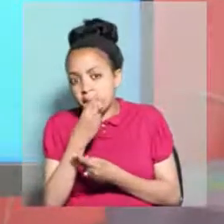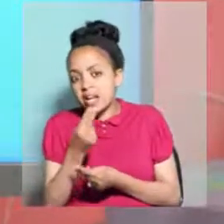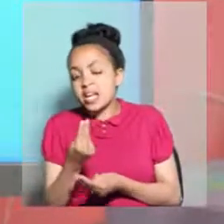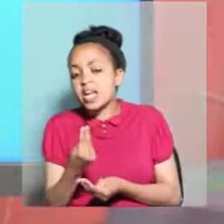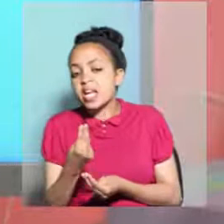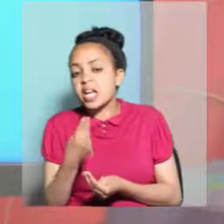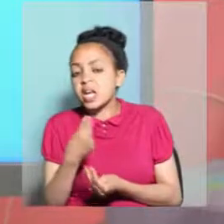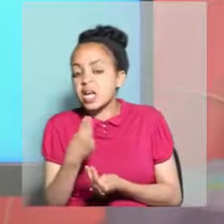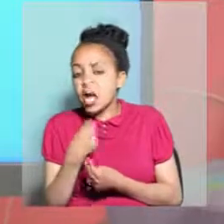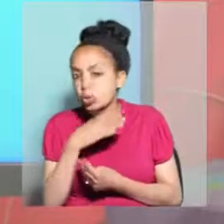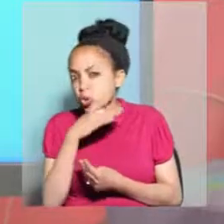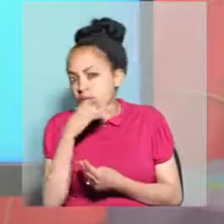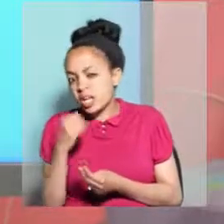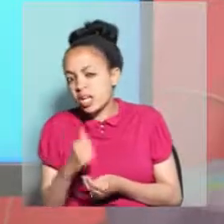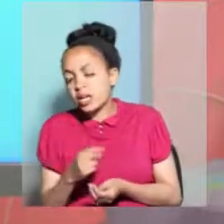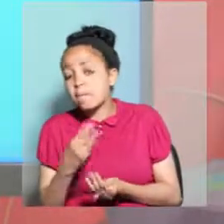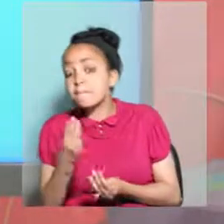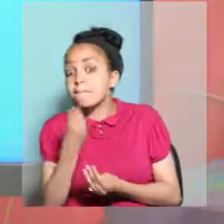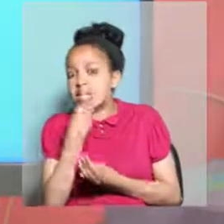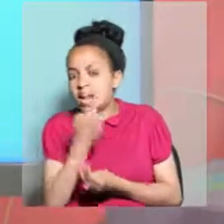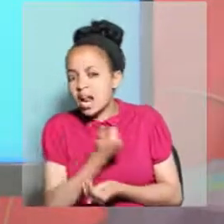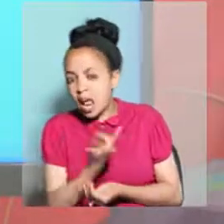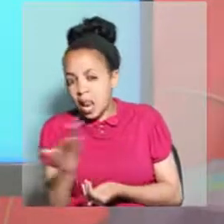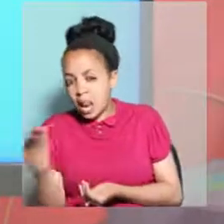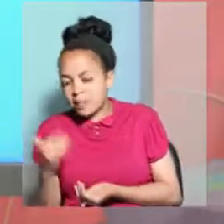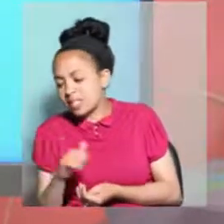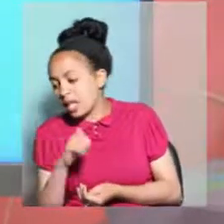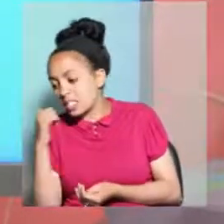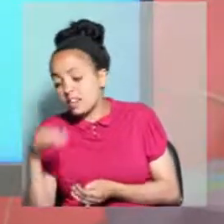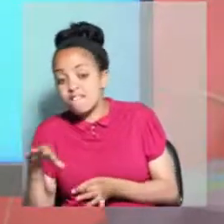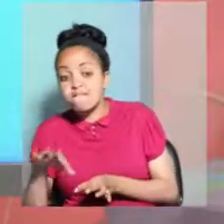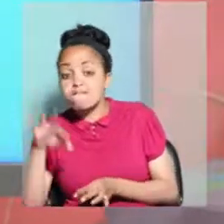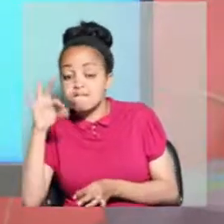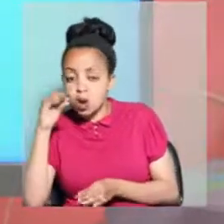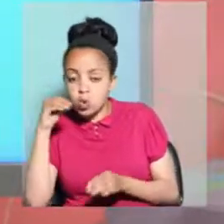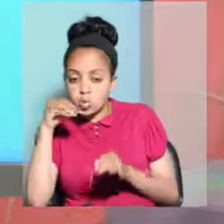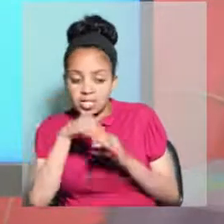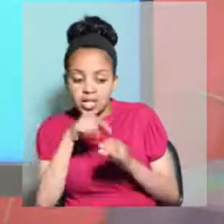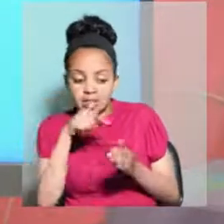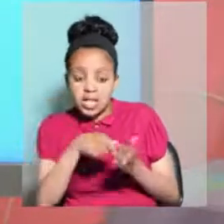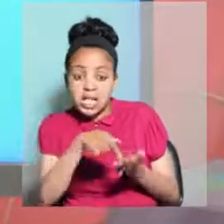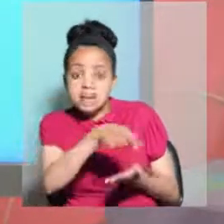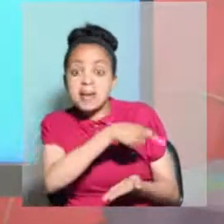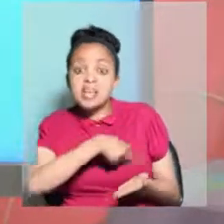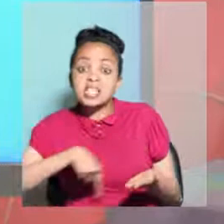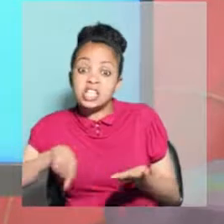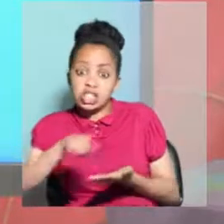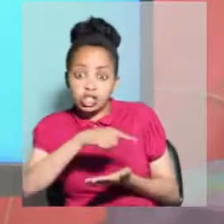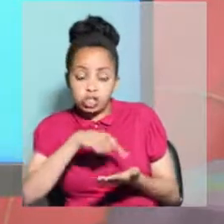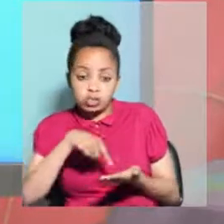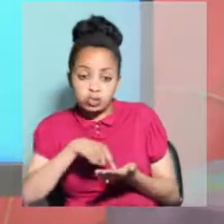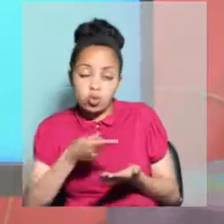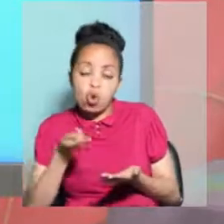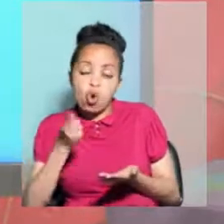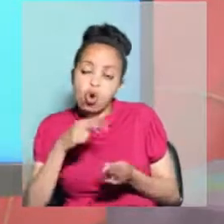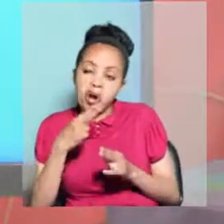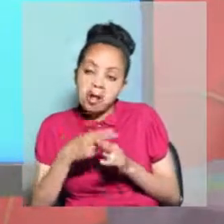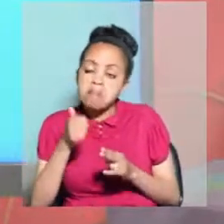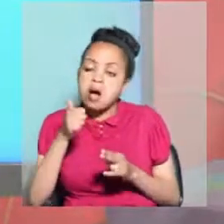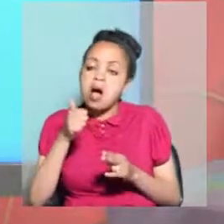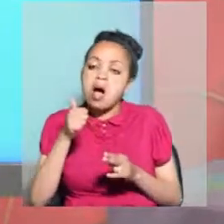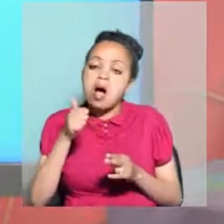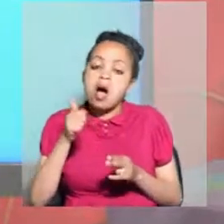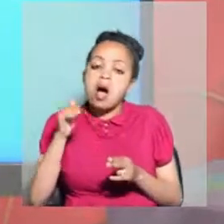of nitrogen, and again mineral elements, and else can be found in this Petri dish or agar.